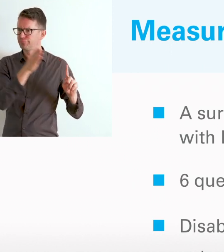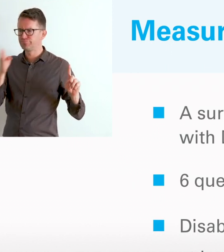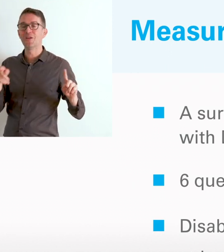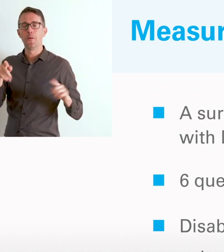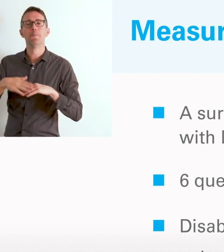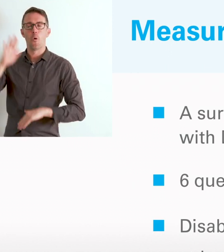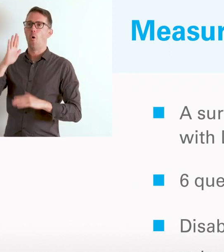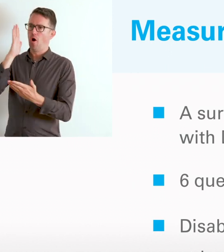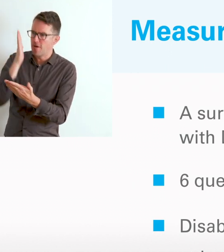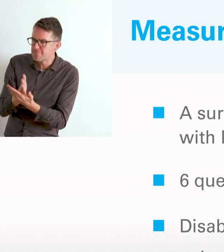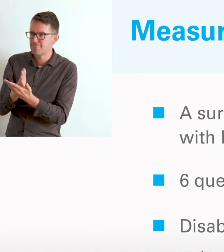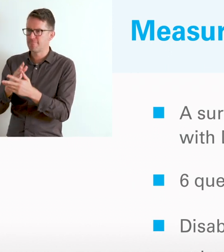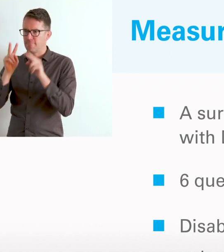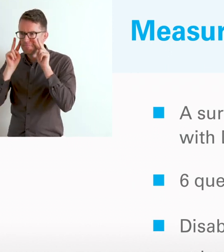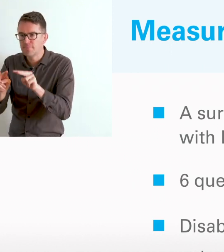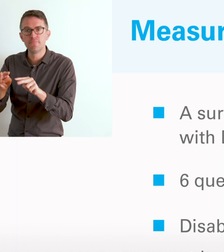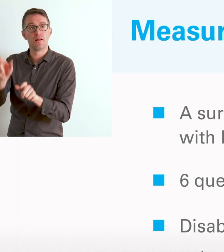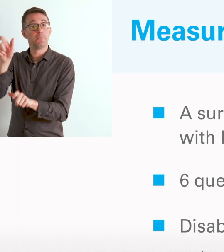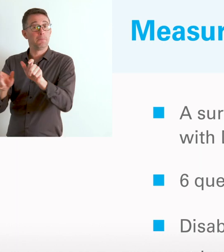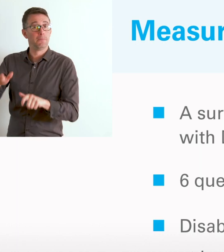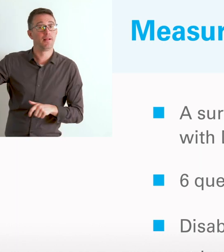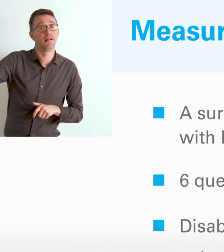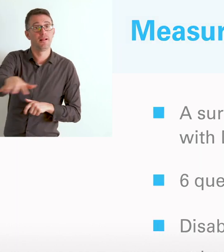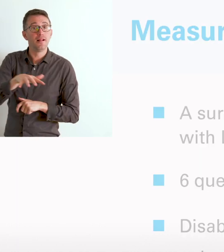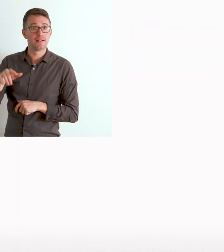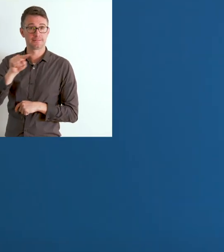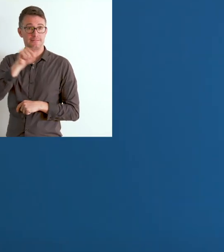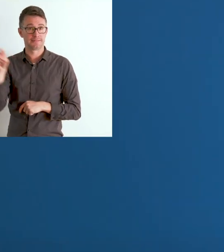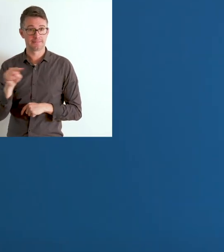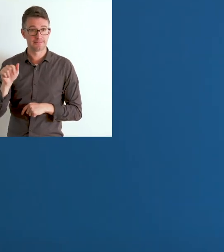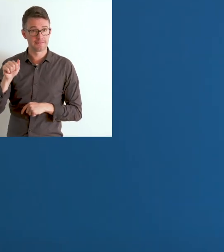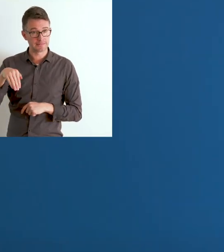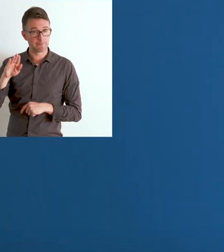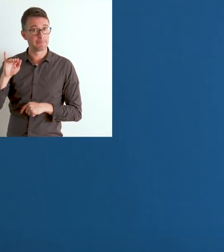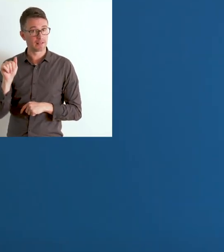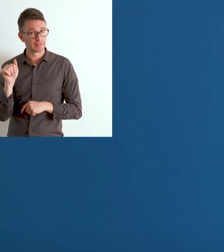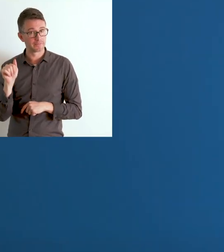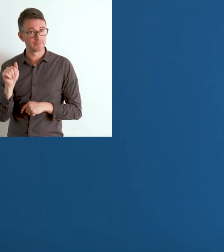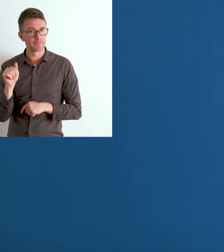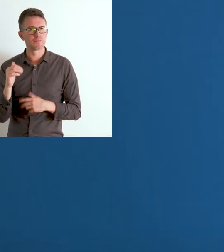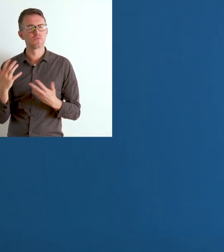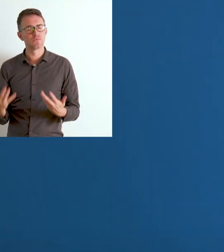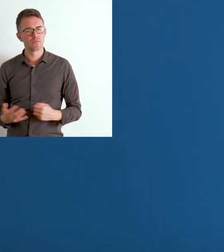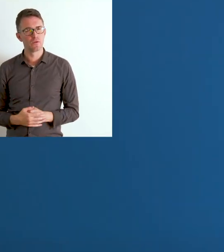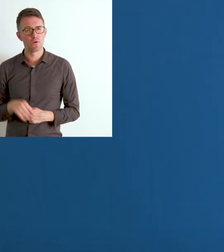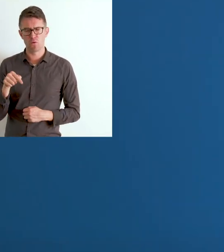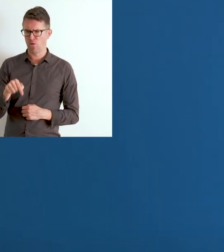in 1990. So the objectives of that short set of questions are